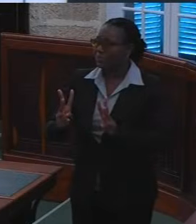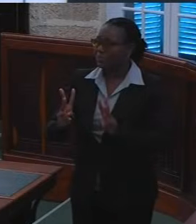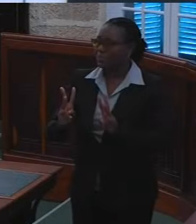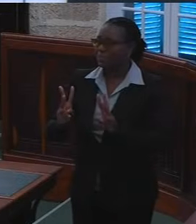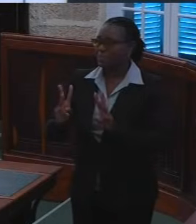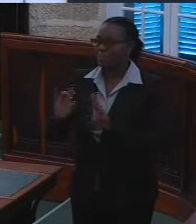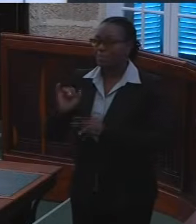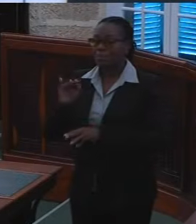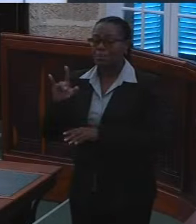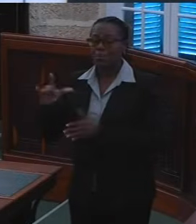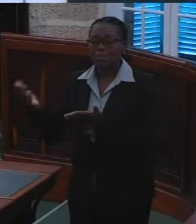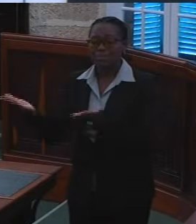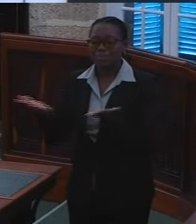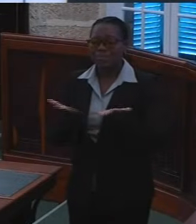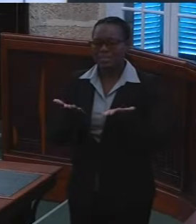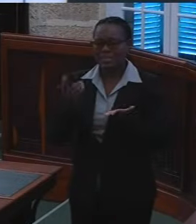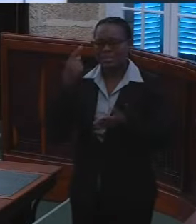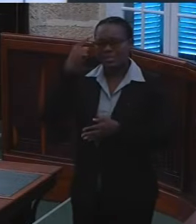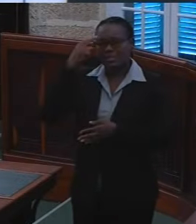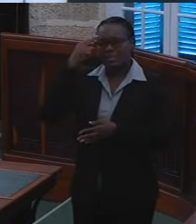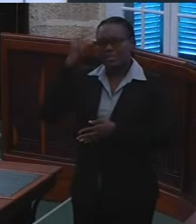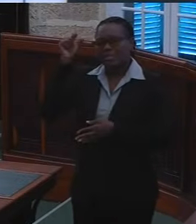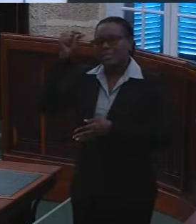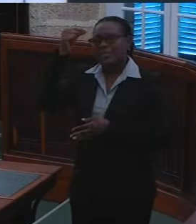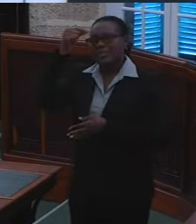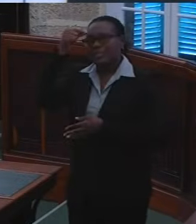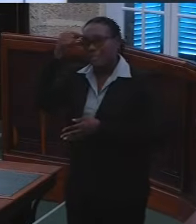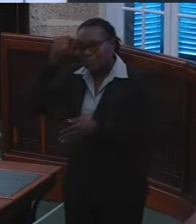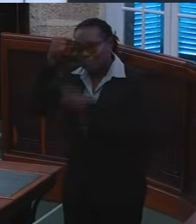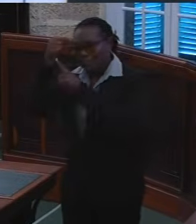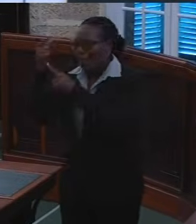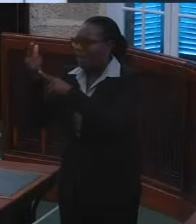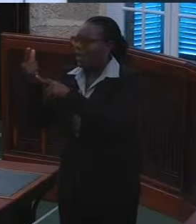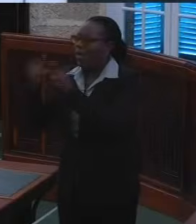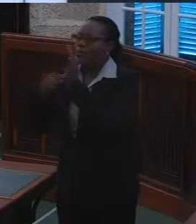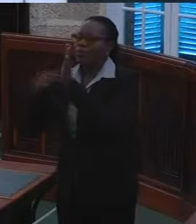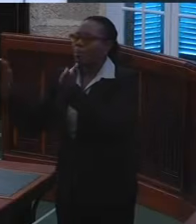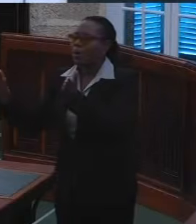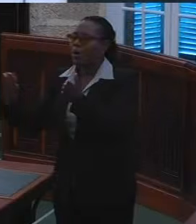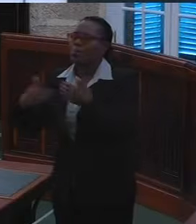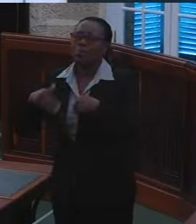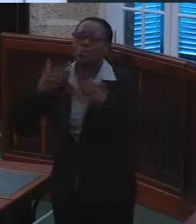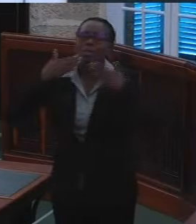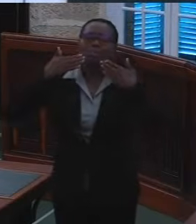that we are doing as a government is really a reflection of our gratitude for the people who would have served this